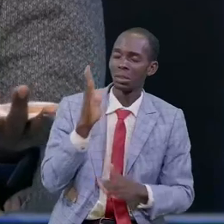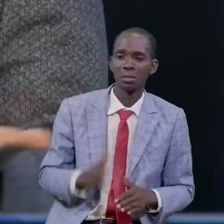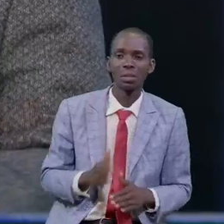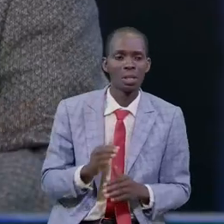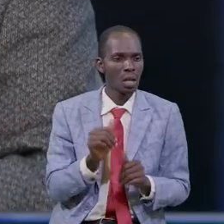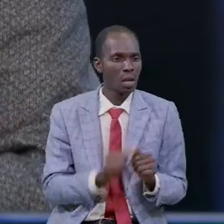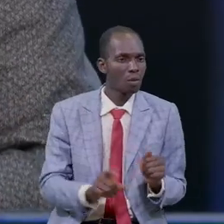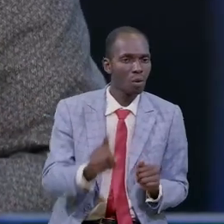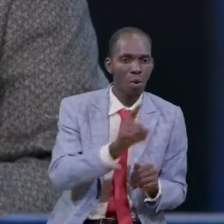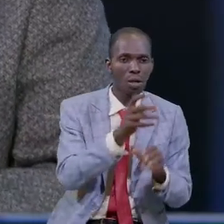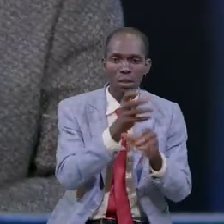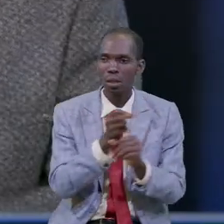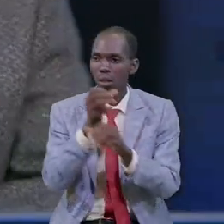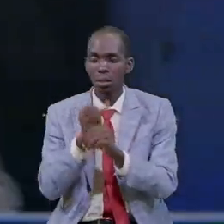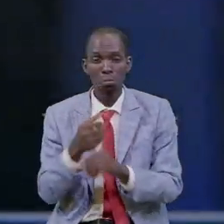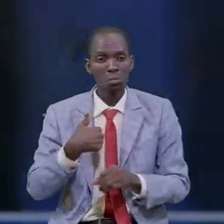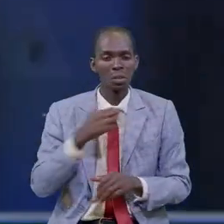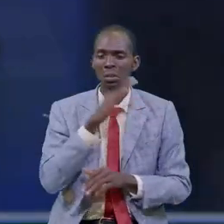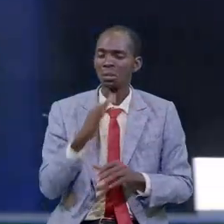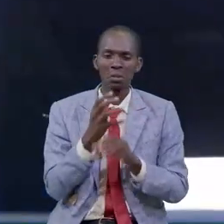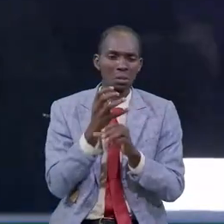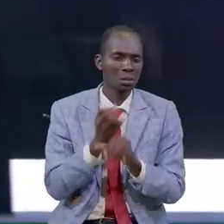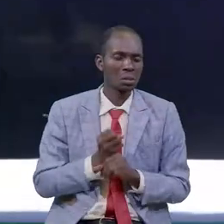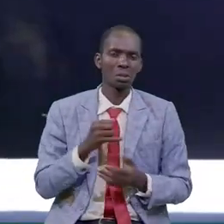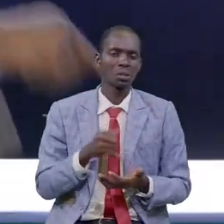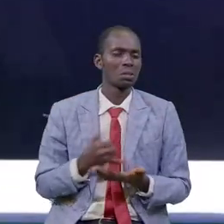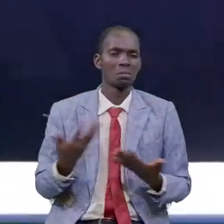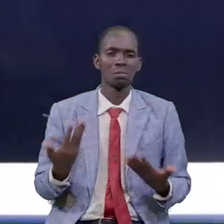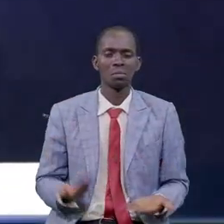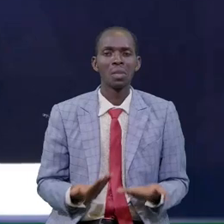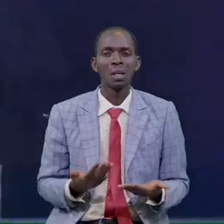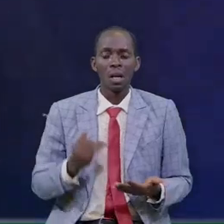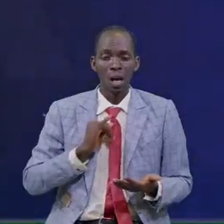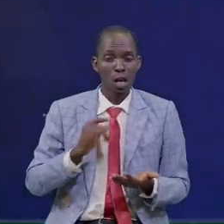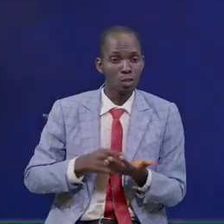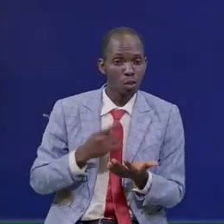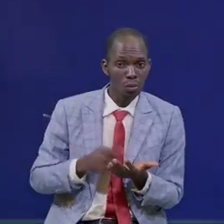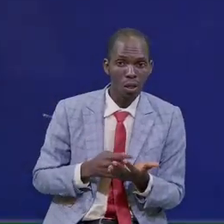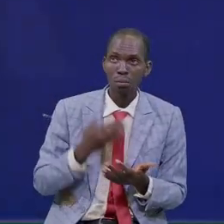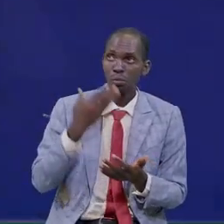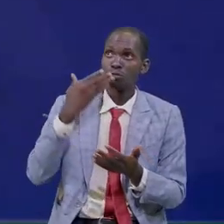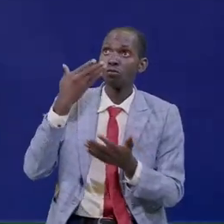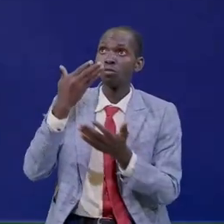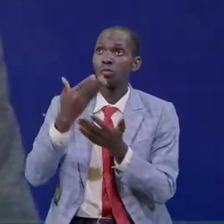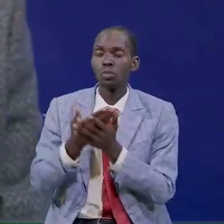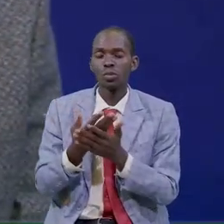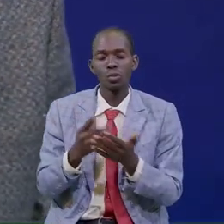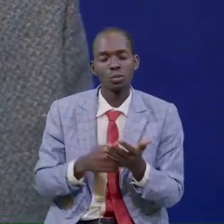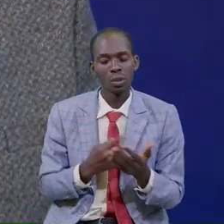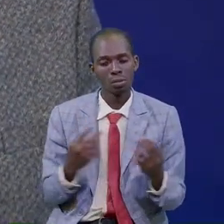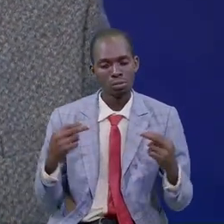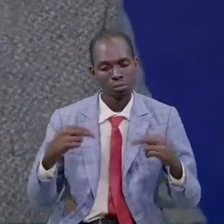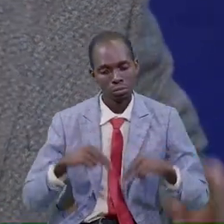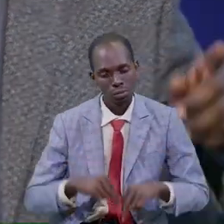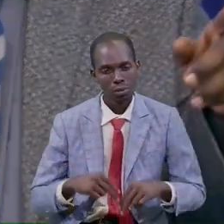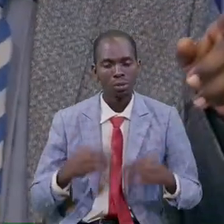don't get it. Tout le monde reçoit leur portion, mais je ne reçois I'm sometimes rien. Sometimes on the mountain, sometimes parfois, in the valley. Je suis au sommet de la montagne, parfois dans la vallée.